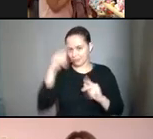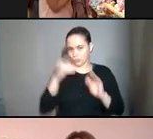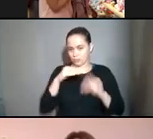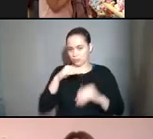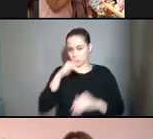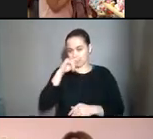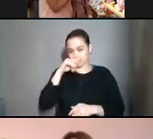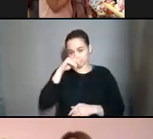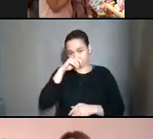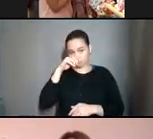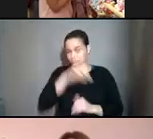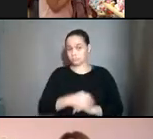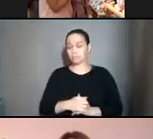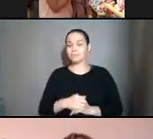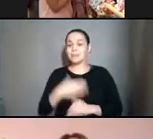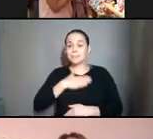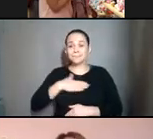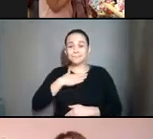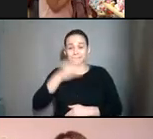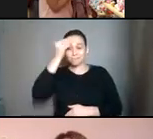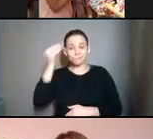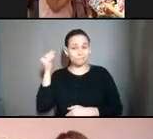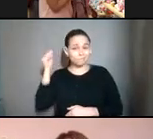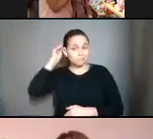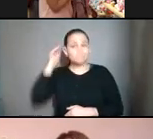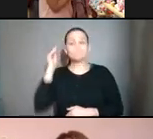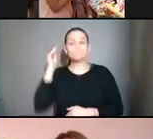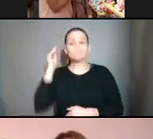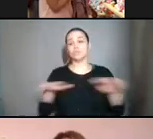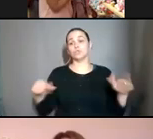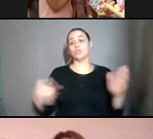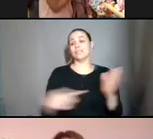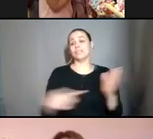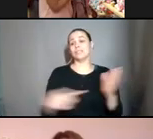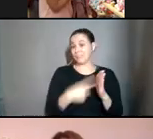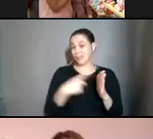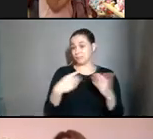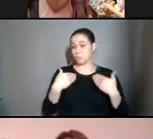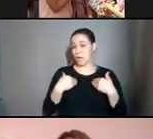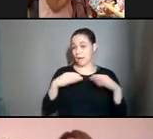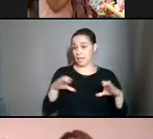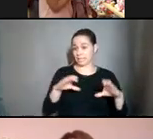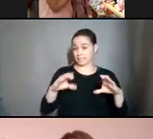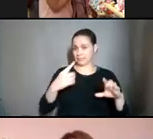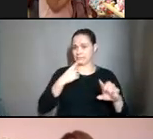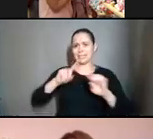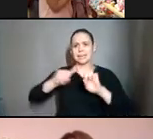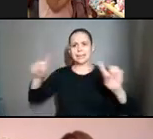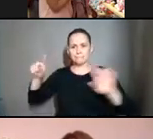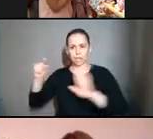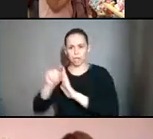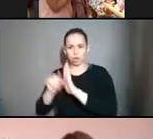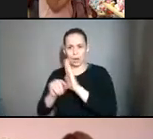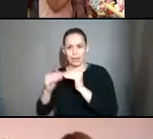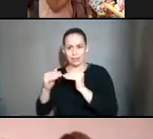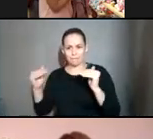Please note that sometimes your child will have activities at a different grade level, so you may see